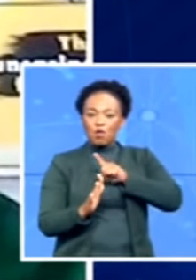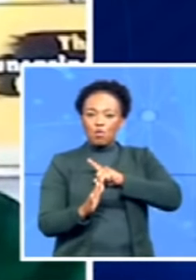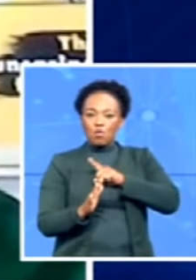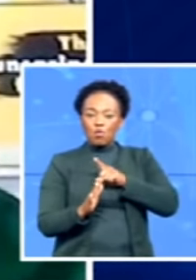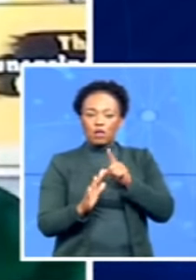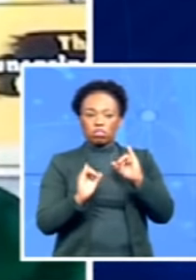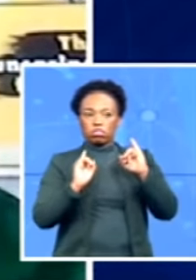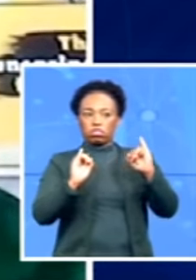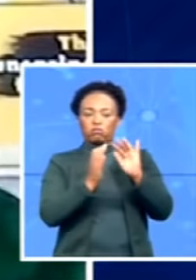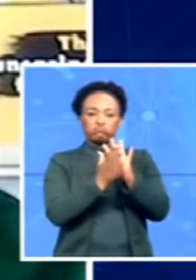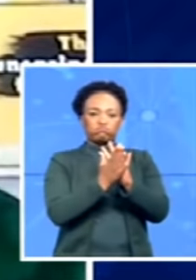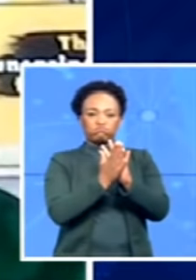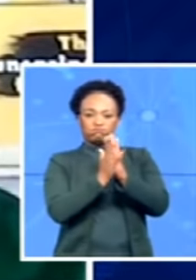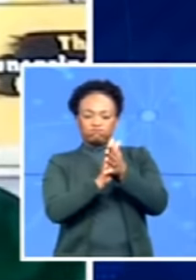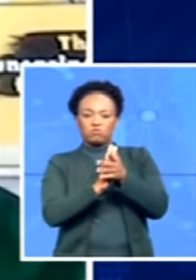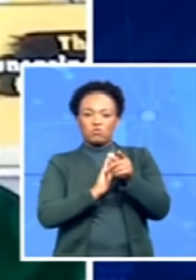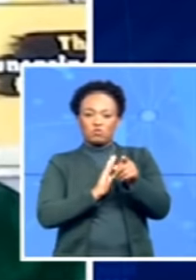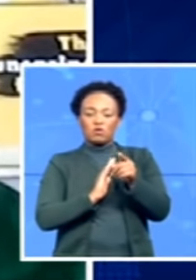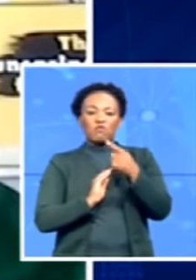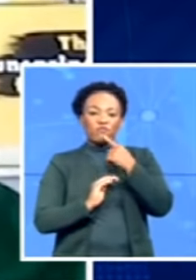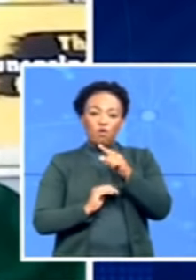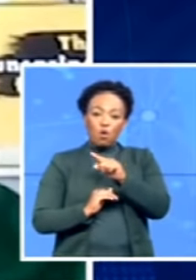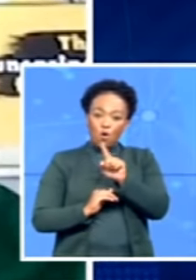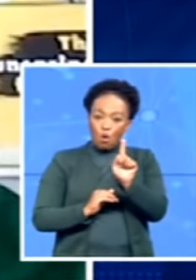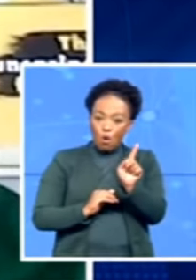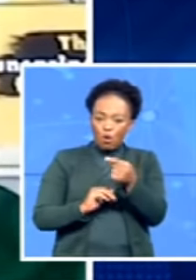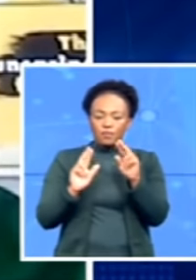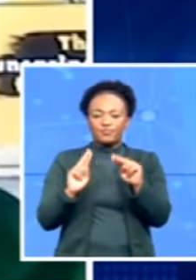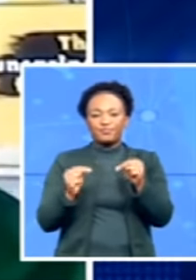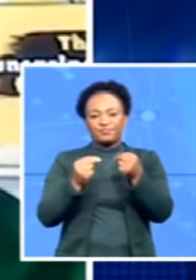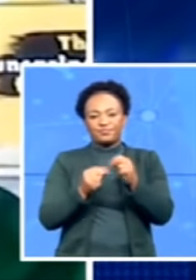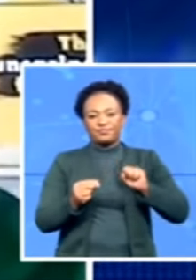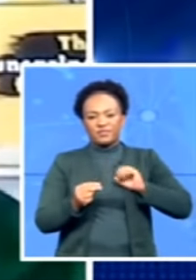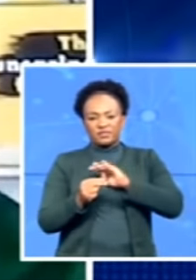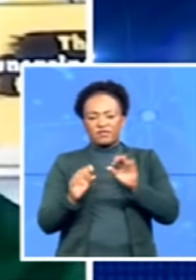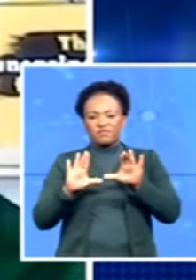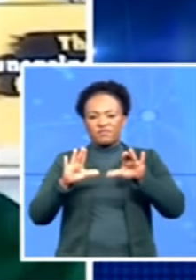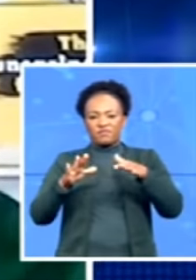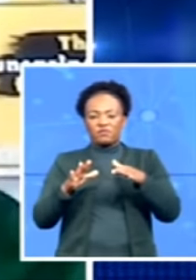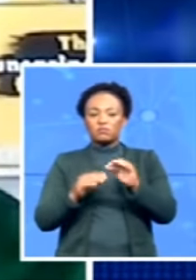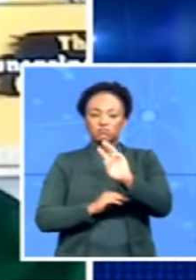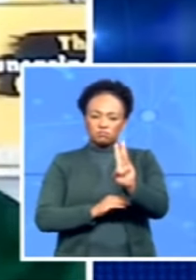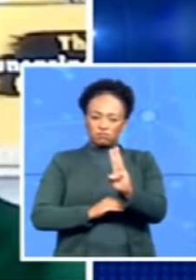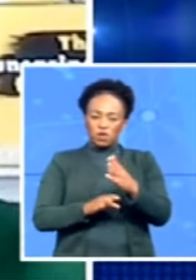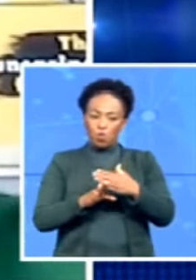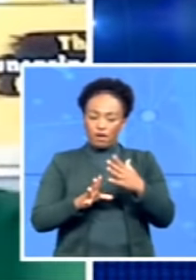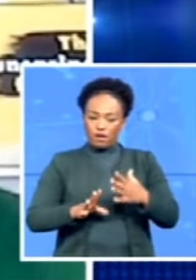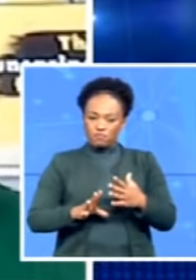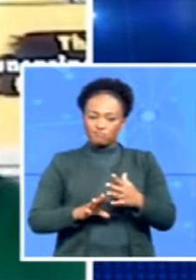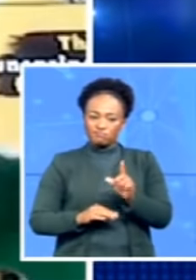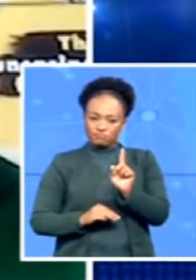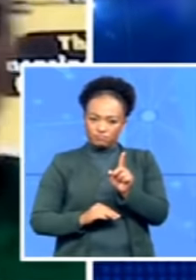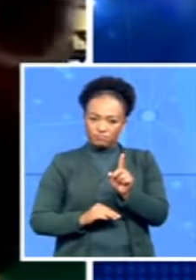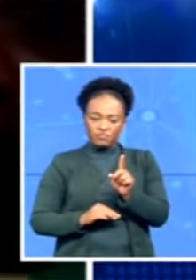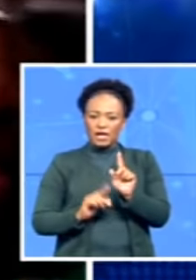rest of national staff complement. We caution workers to refrain from scab labor. That's